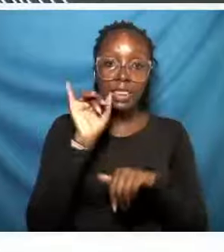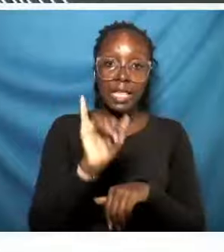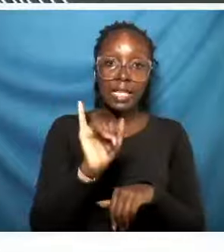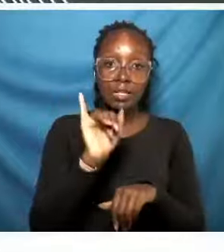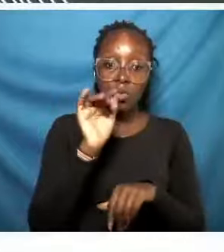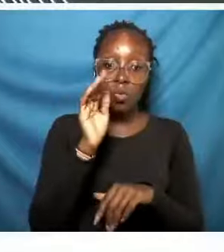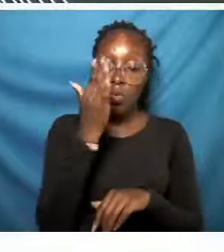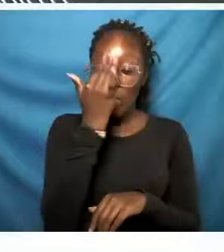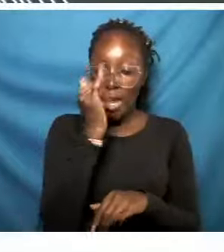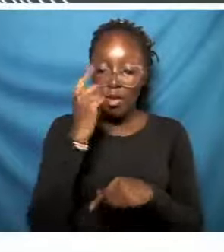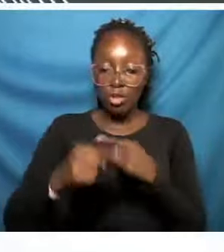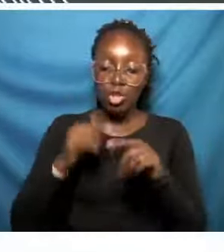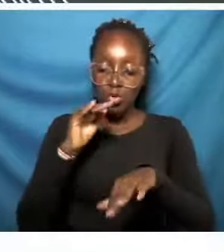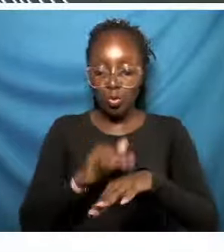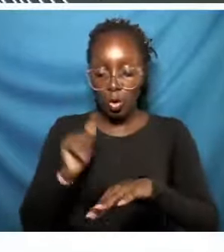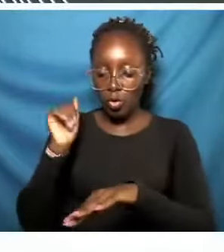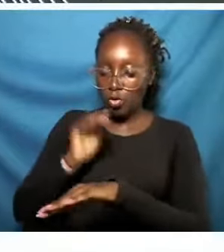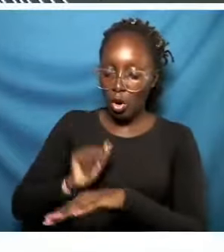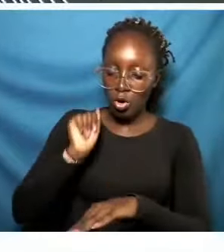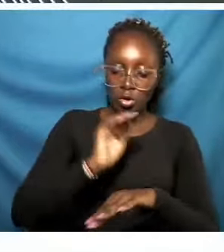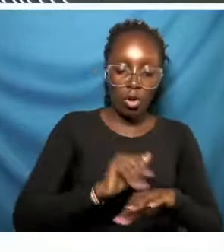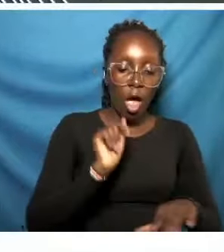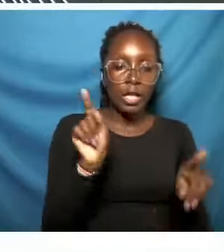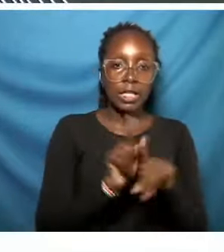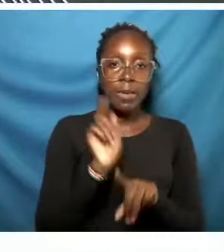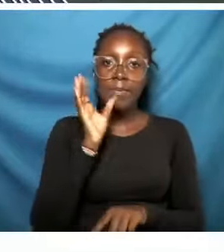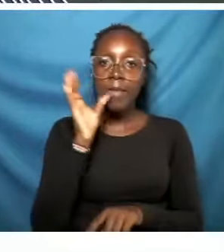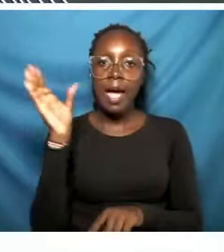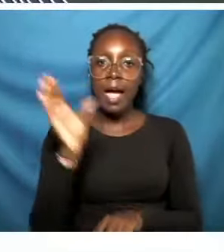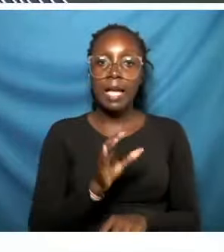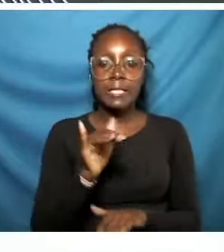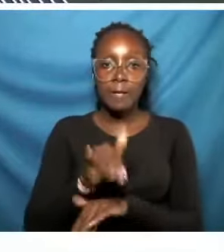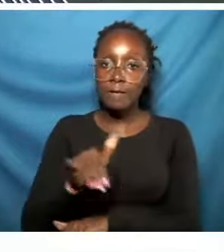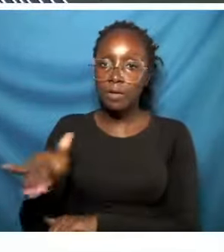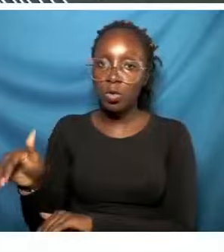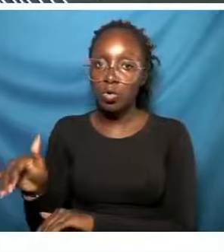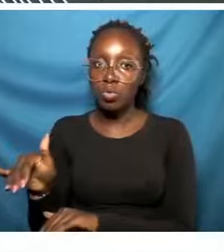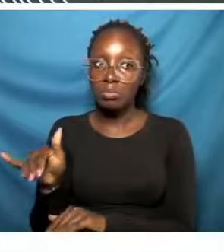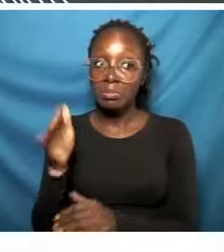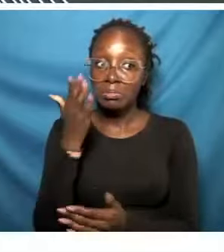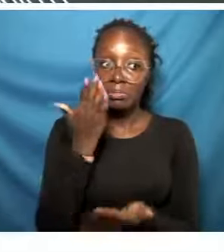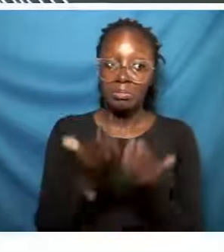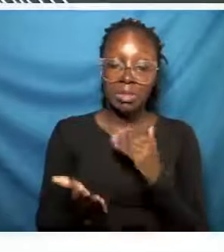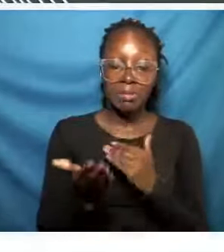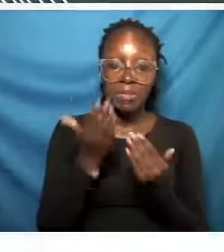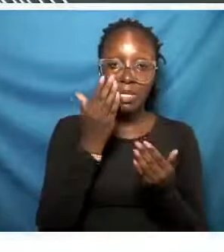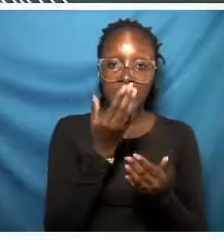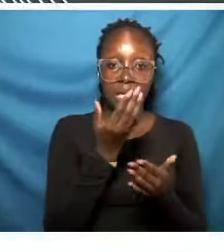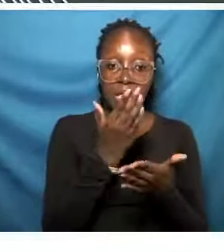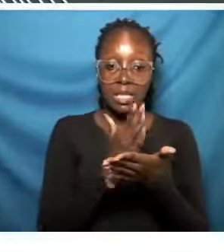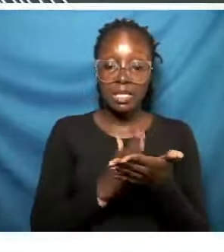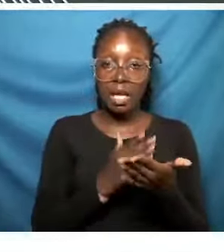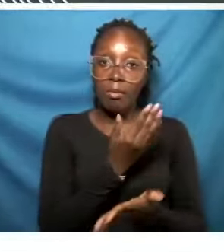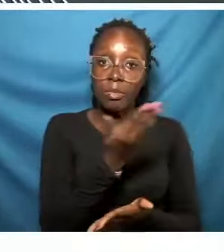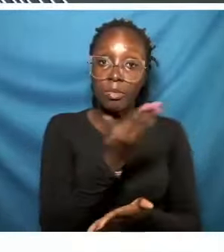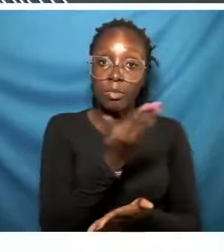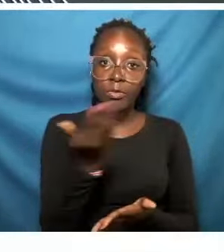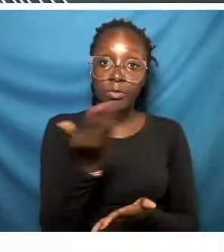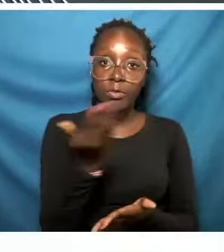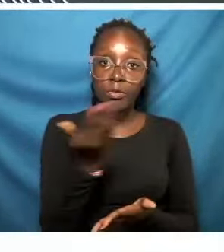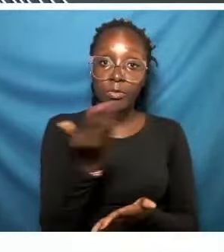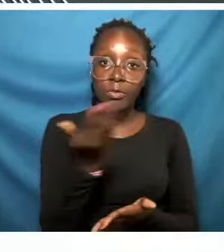keep calling and following. Hasua wale ambao pengine kwenye jamii yenu walikufa bila